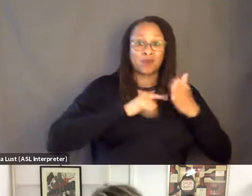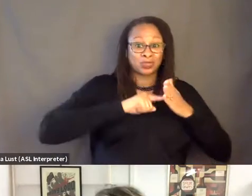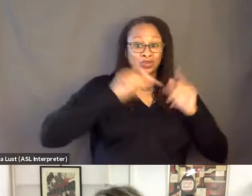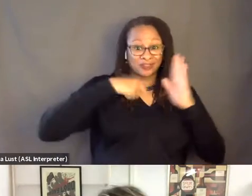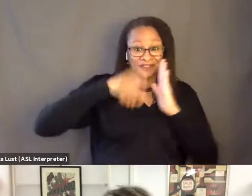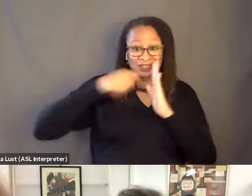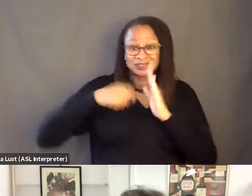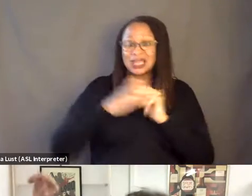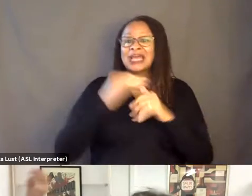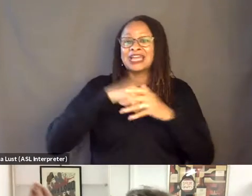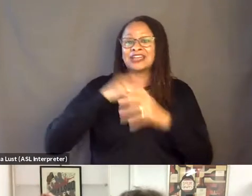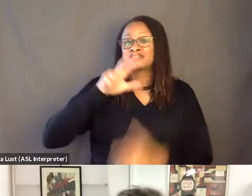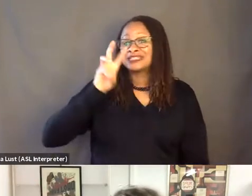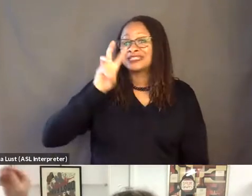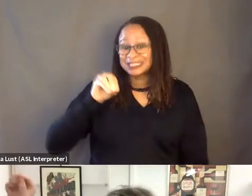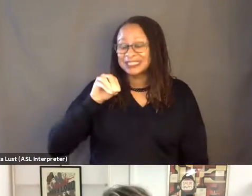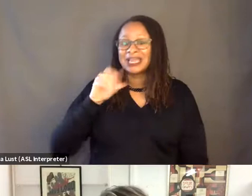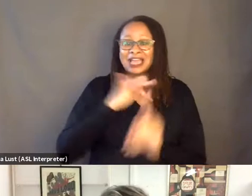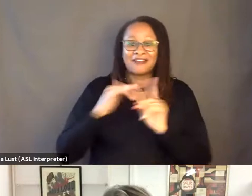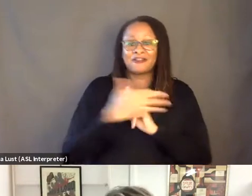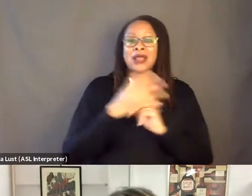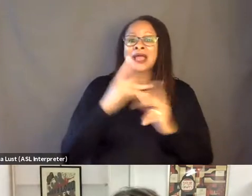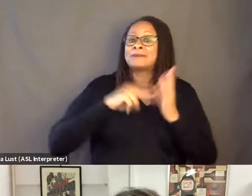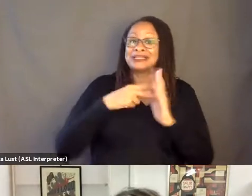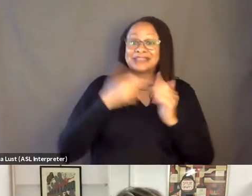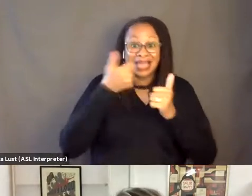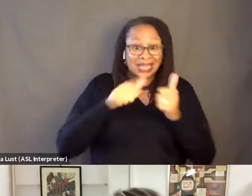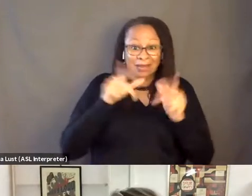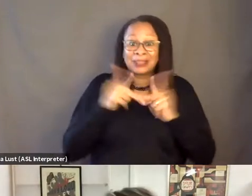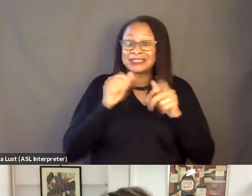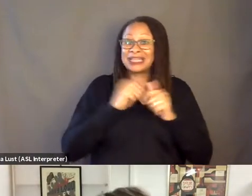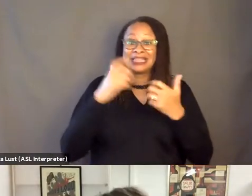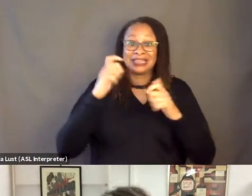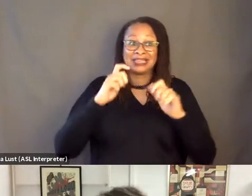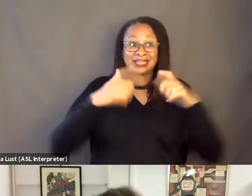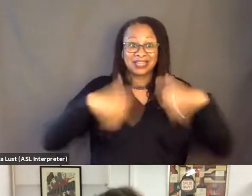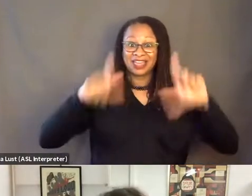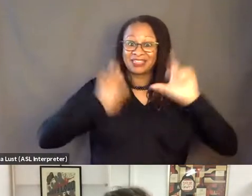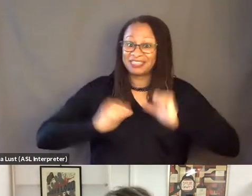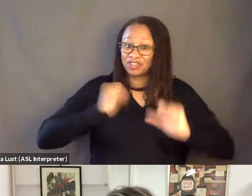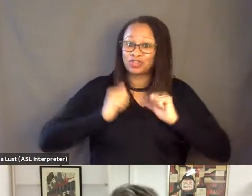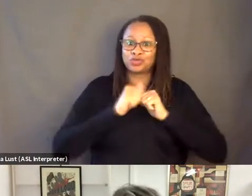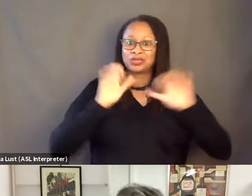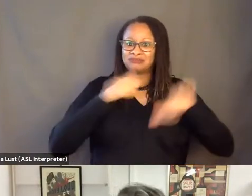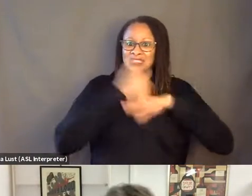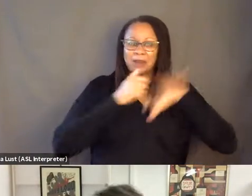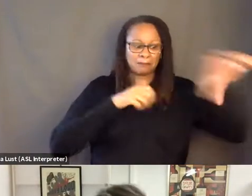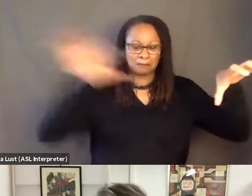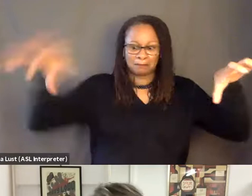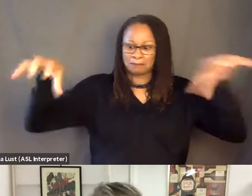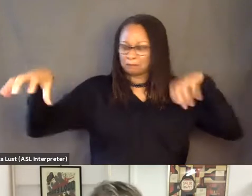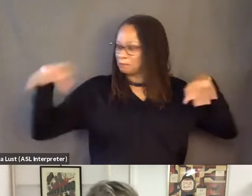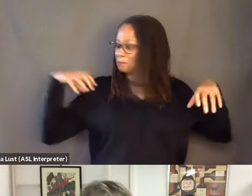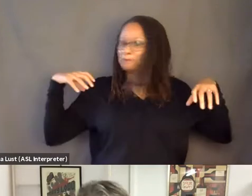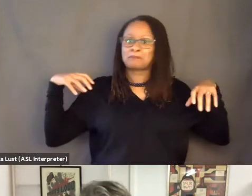a 360 environment, which means you can place a sound anywhere in a cinema. And so our sound recordist was kind of running 16